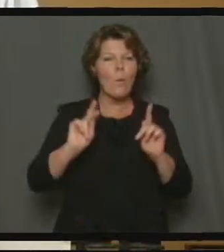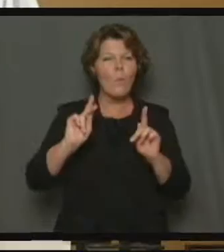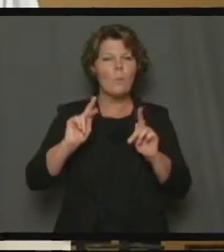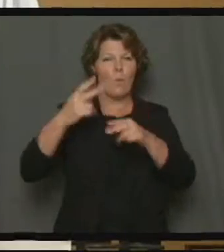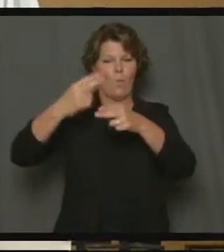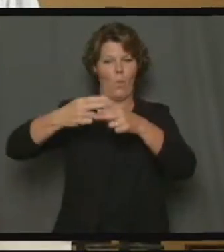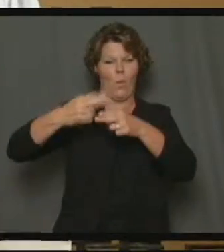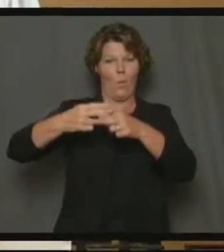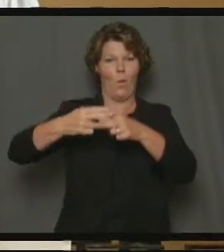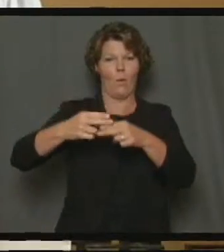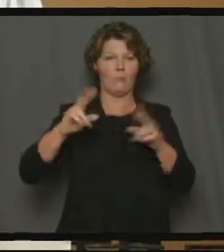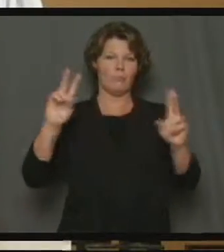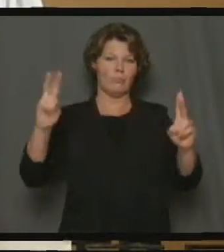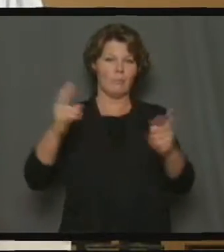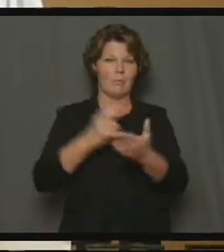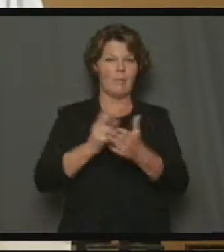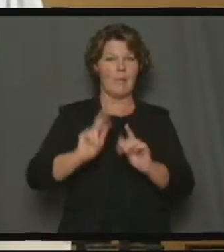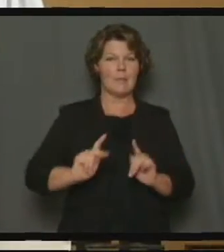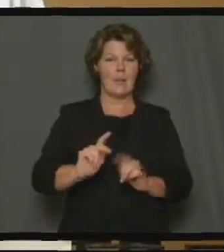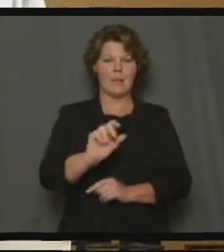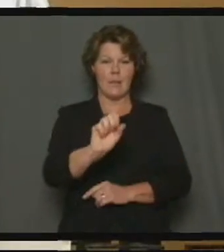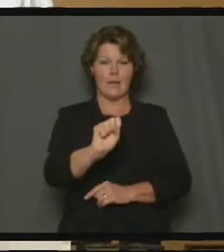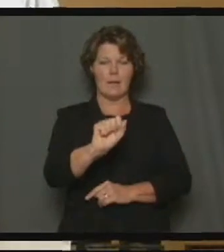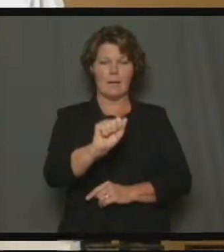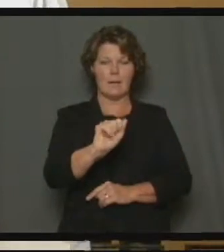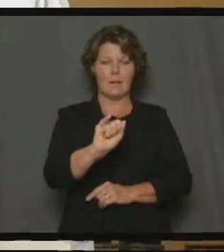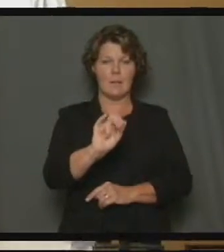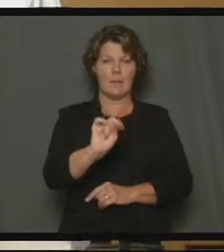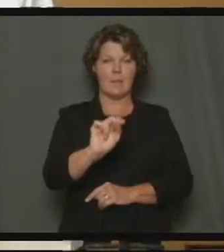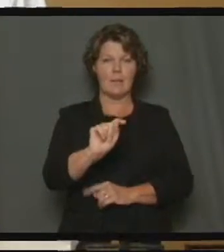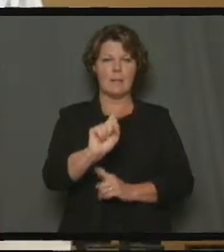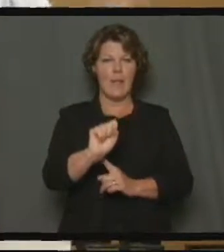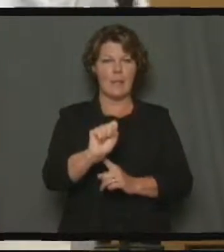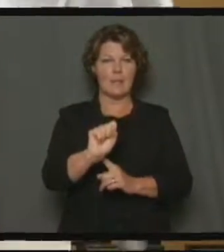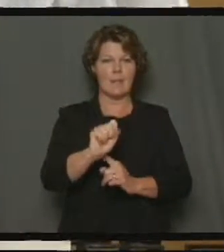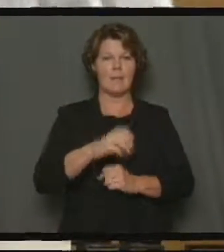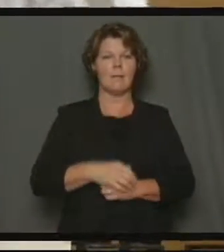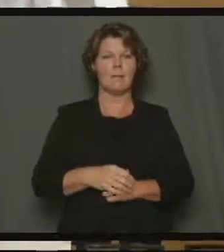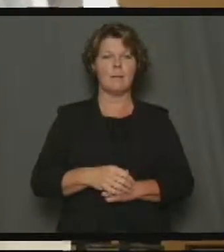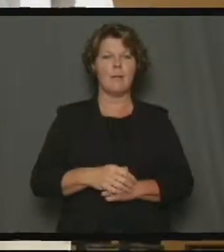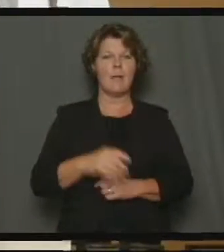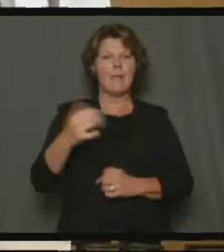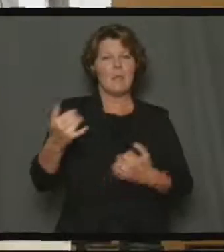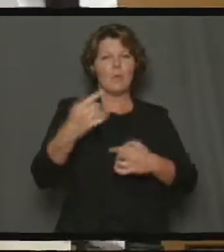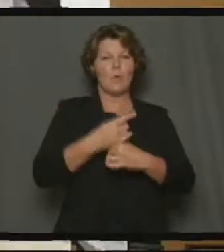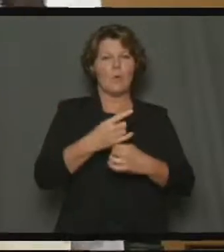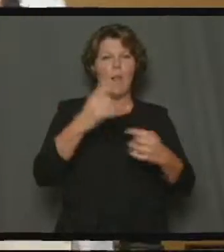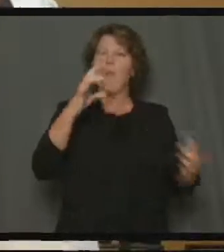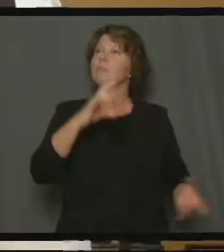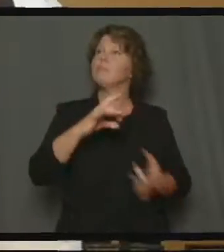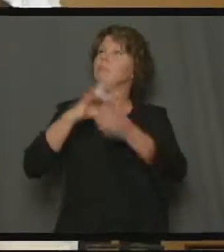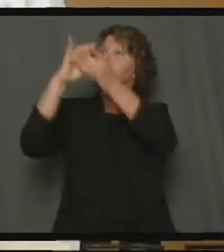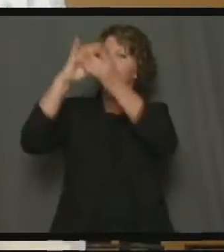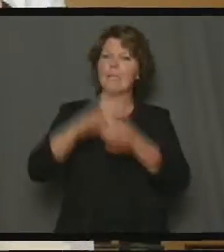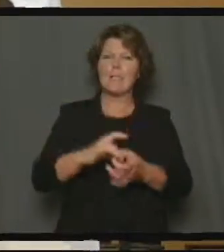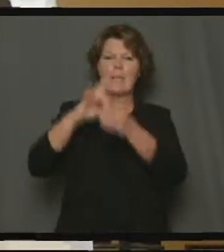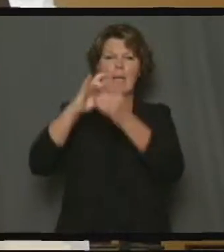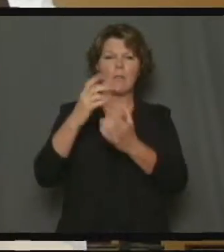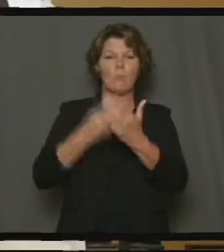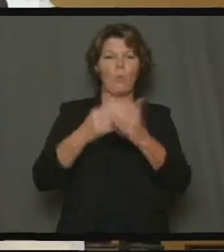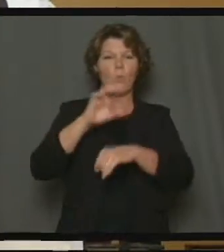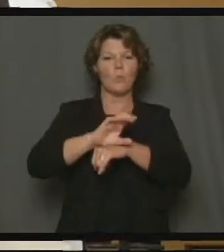call saints. And All Saints Day ties both of these churches